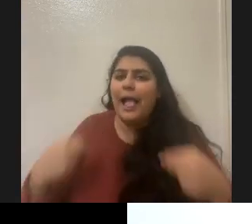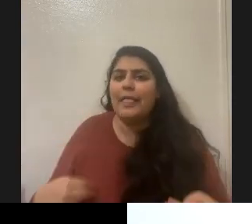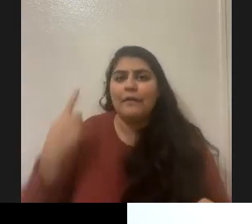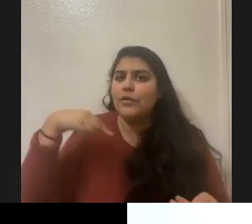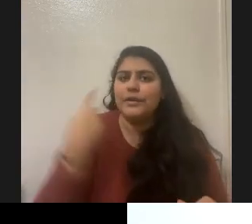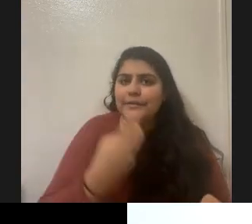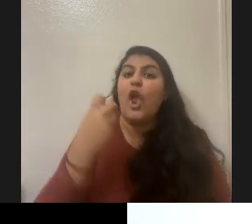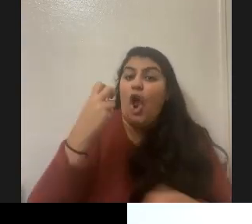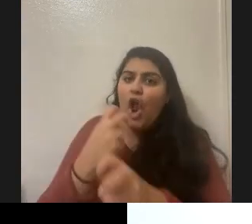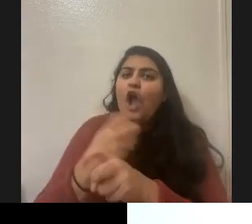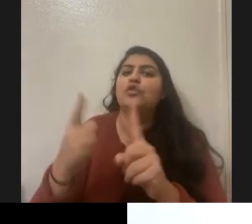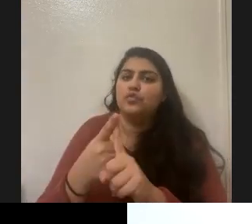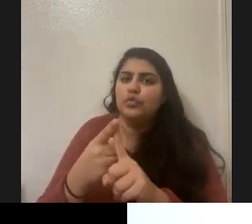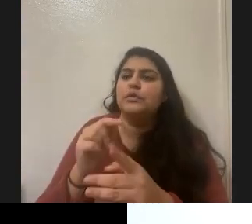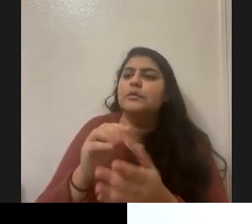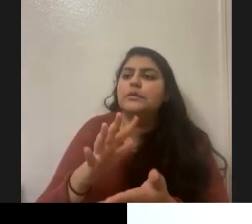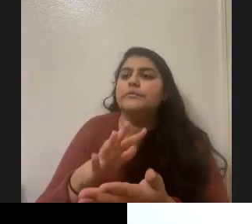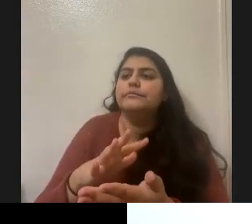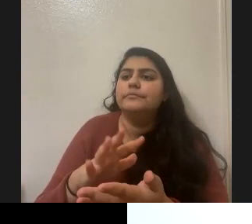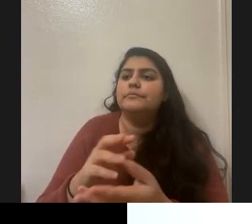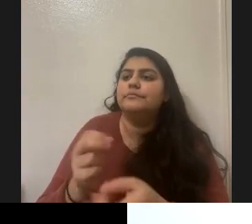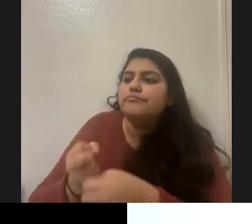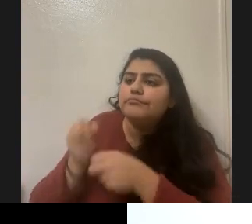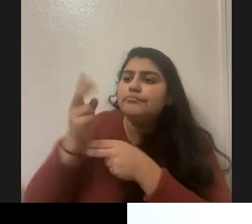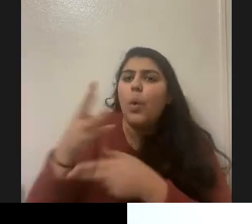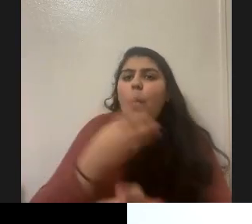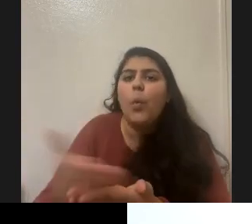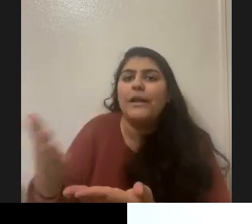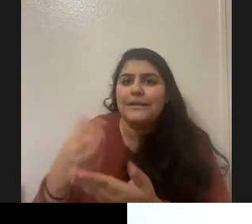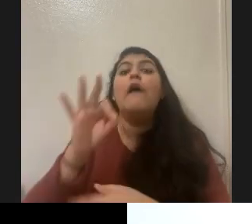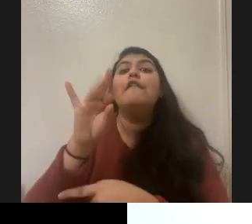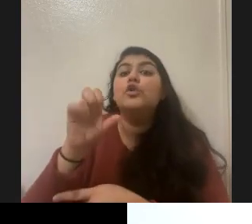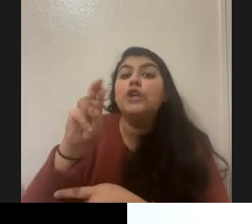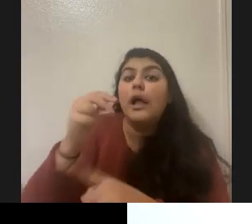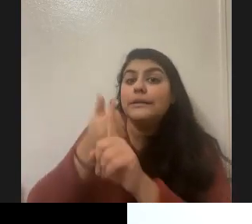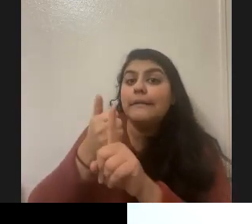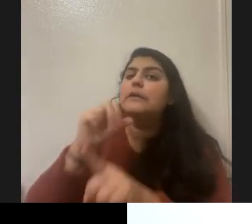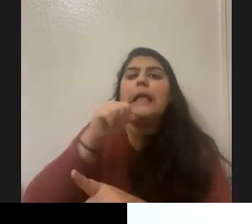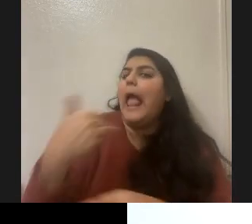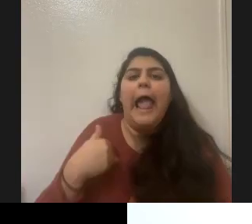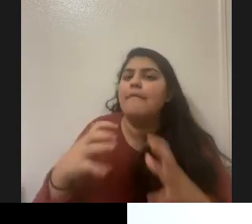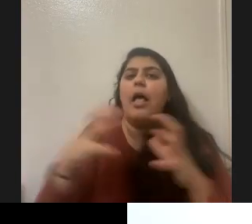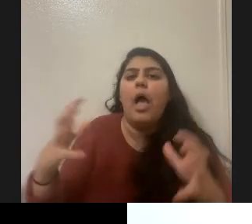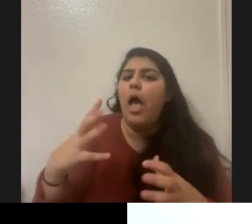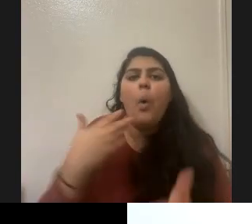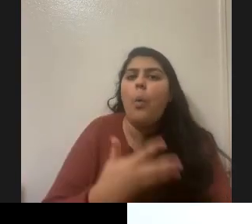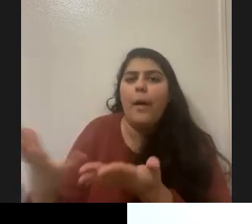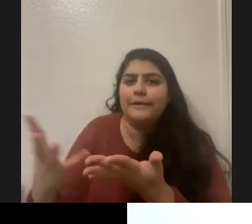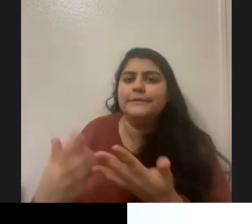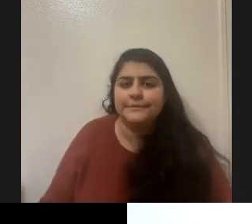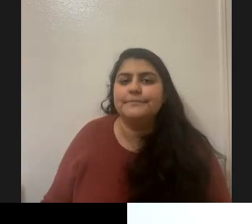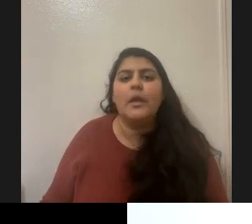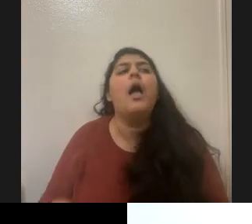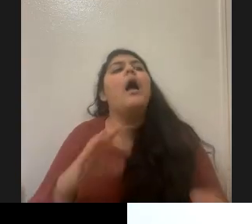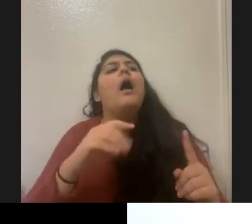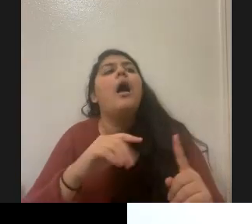of all this waste that it leaves behind. Fusion does not have as much waste, if any. Right. So fission, we're typically